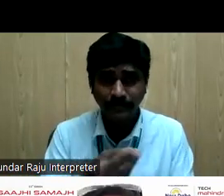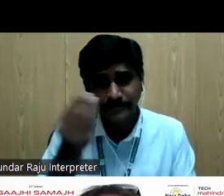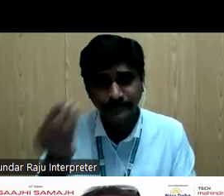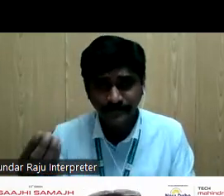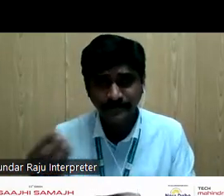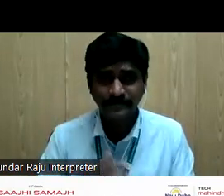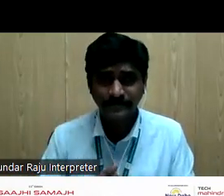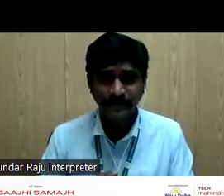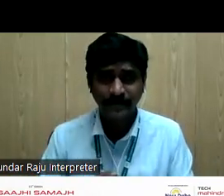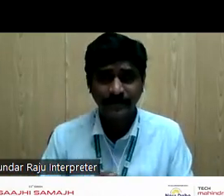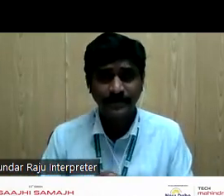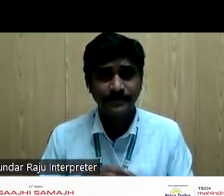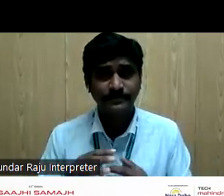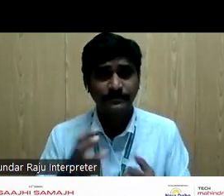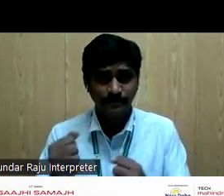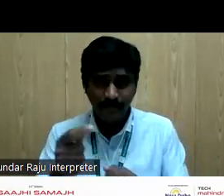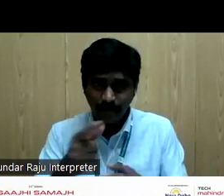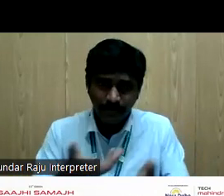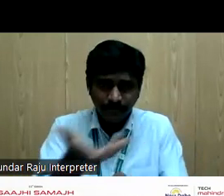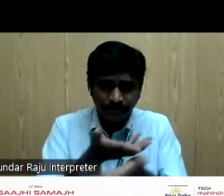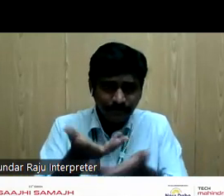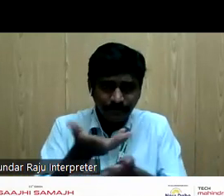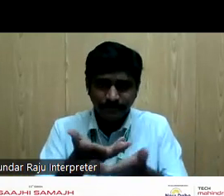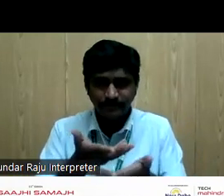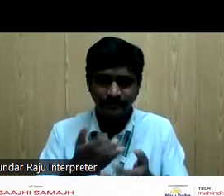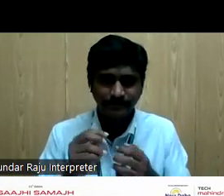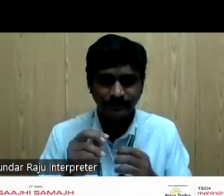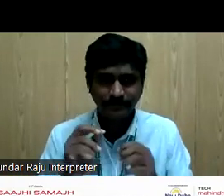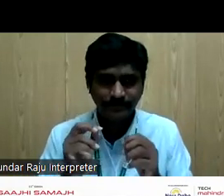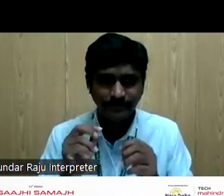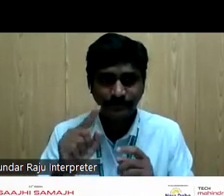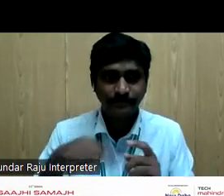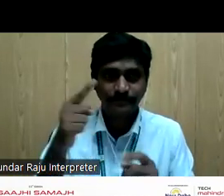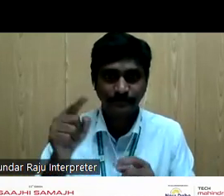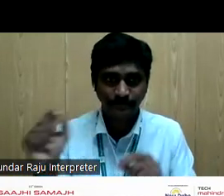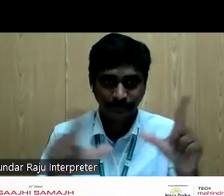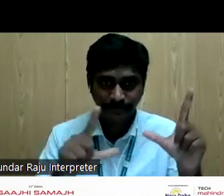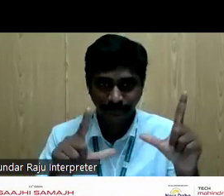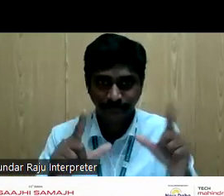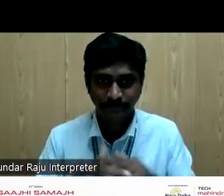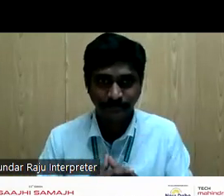you to the panel for today's discussion. Can we have the next slide?